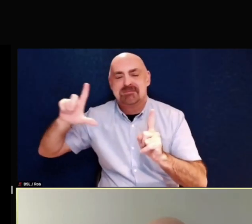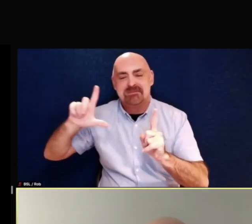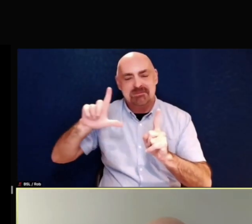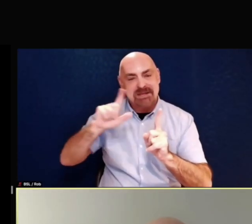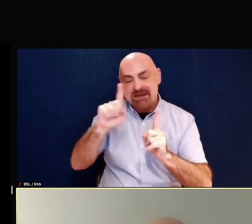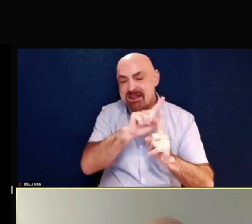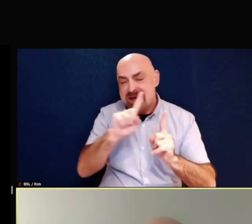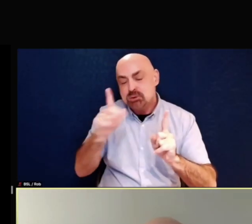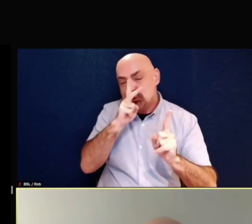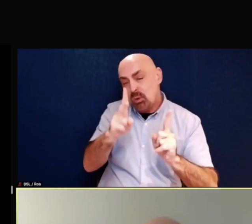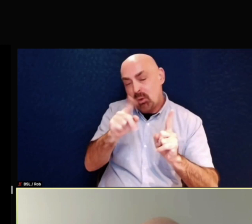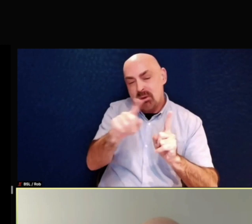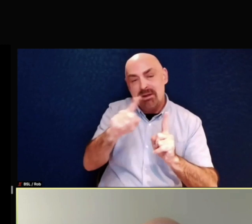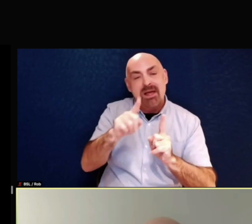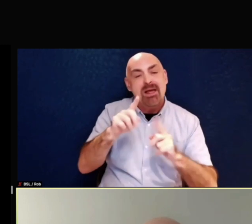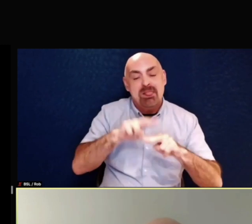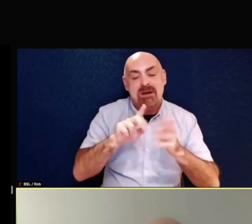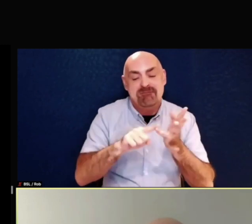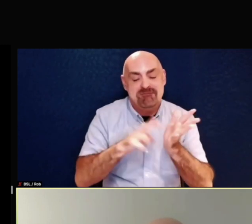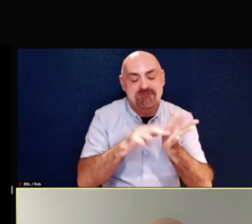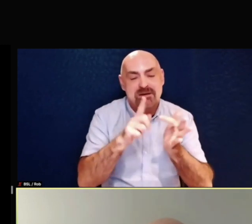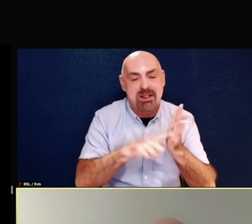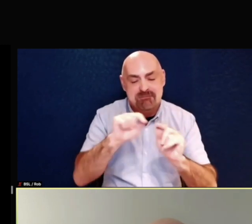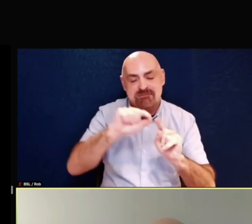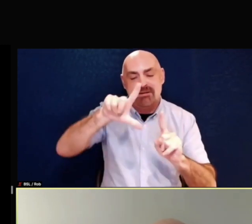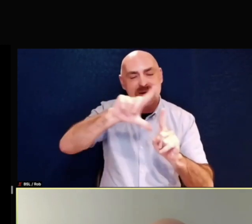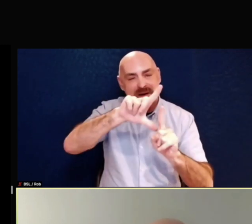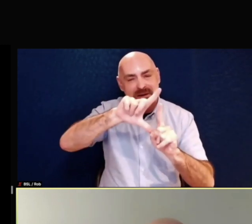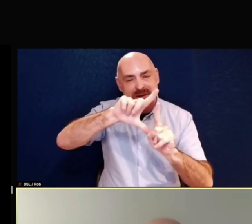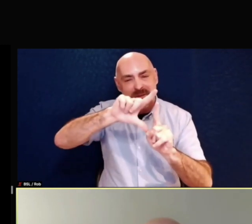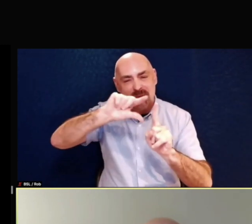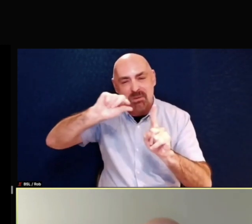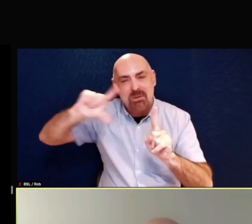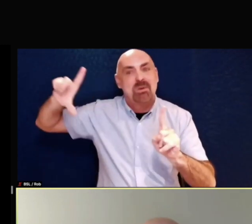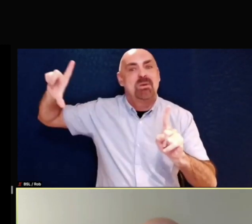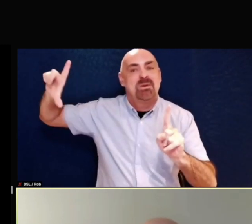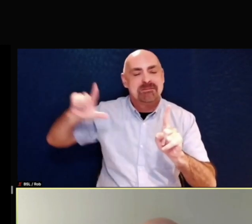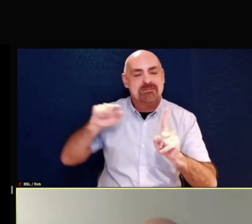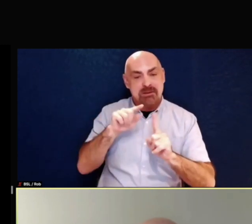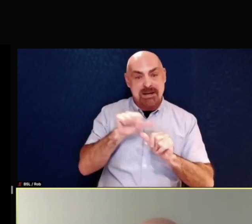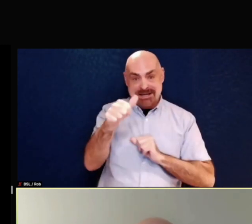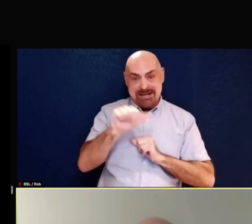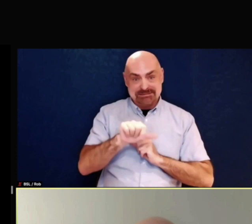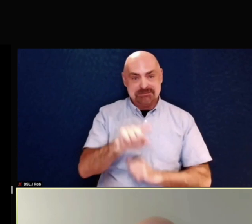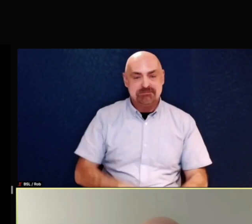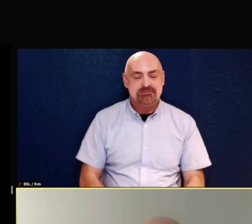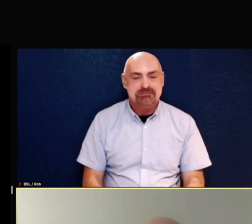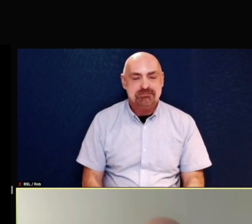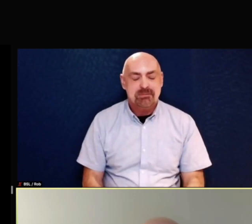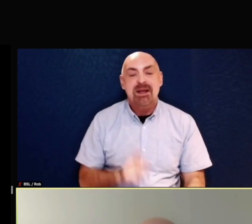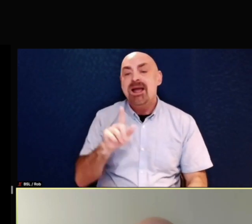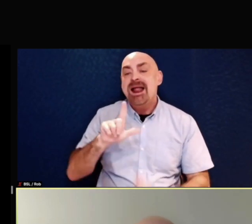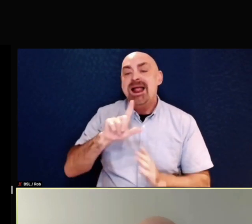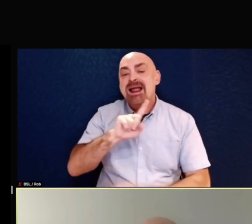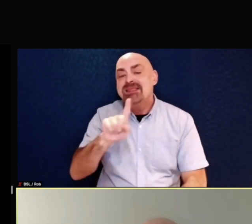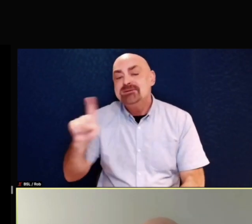later. So the funnel of love, if you like, is narrower at the end. And then if we move on to the next slide and intervene later still,